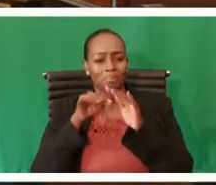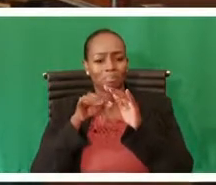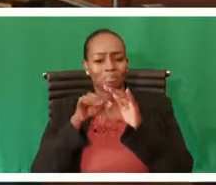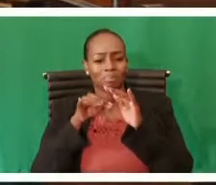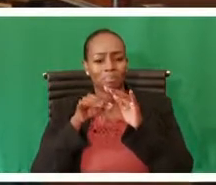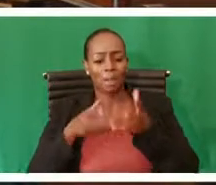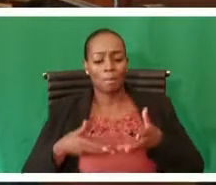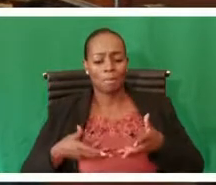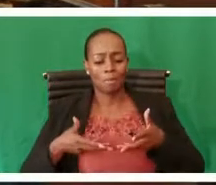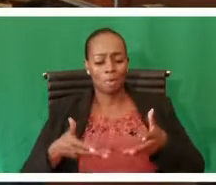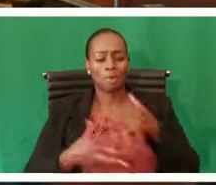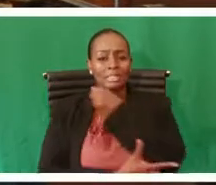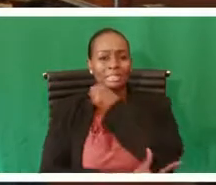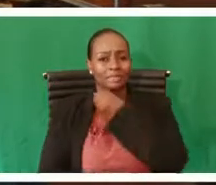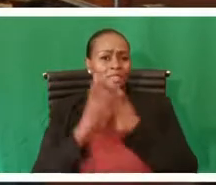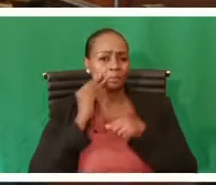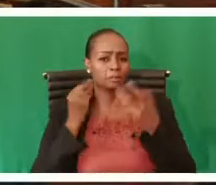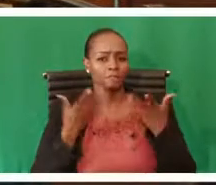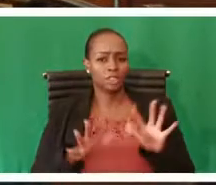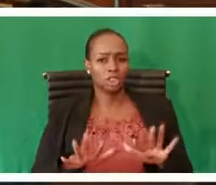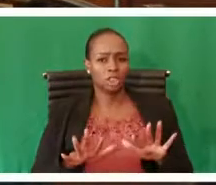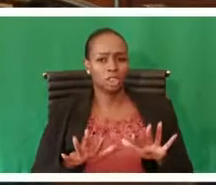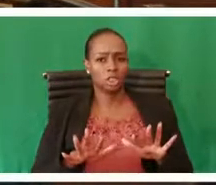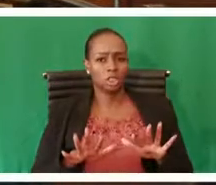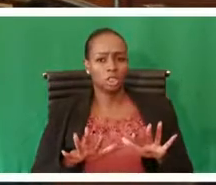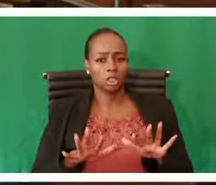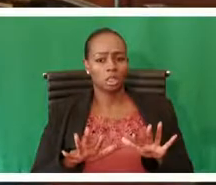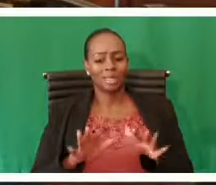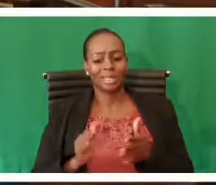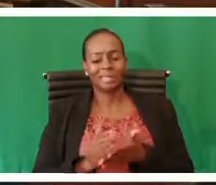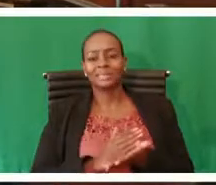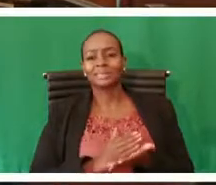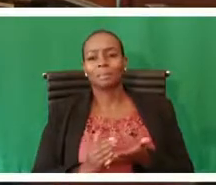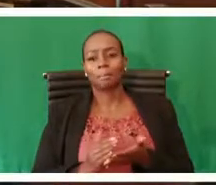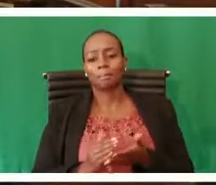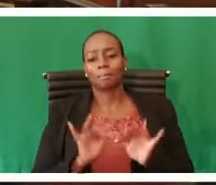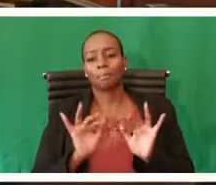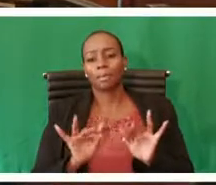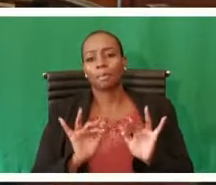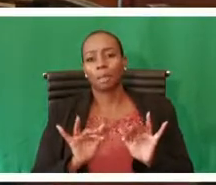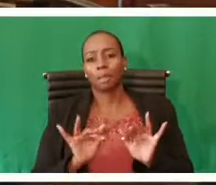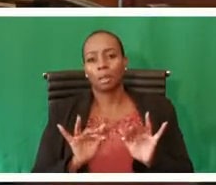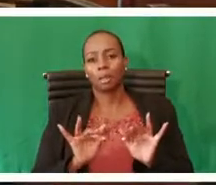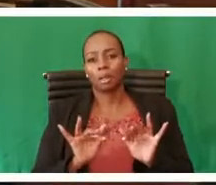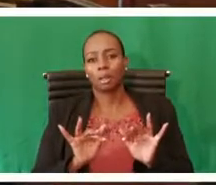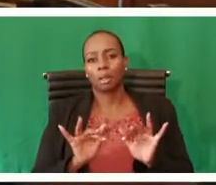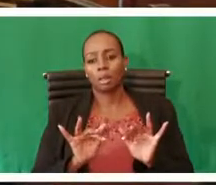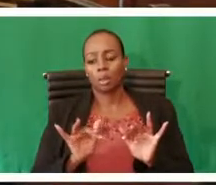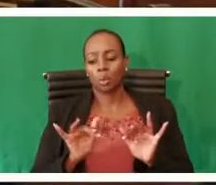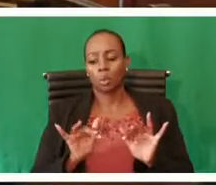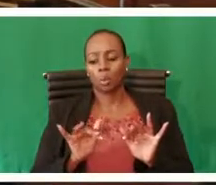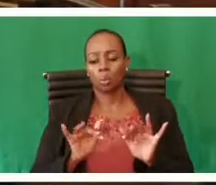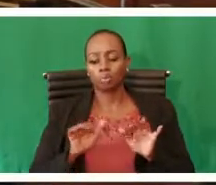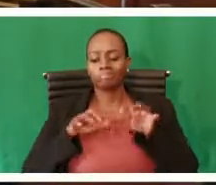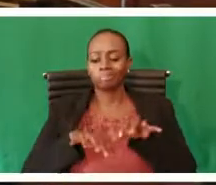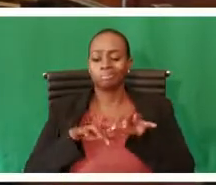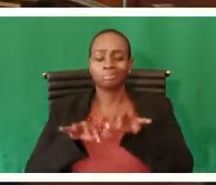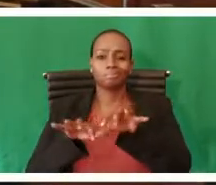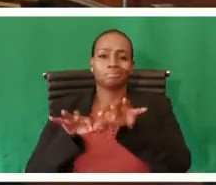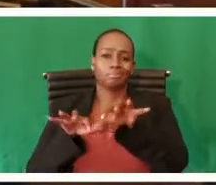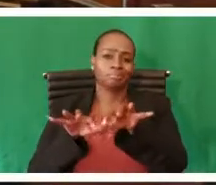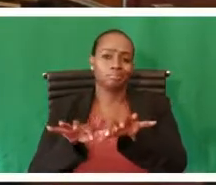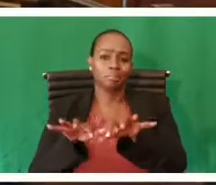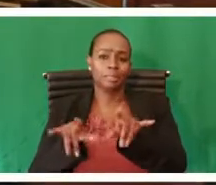are led by women in the province. Some of the people who were leading those protests are